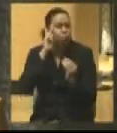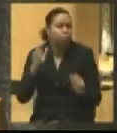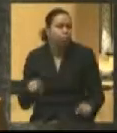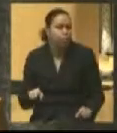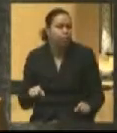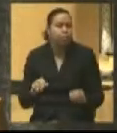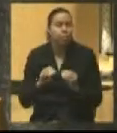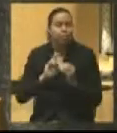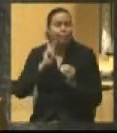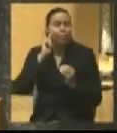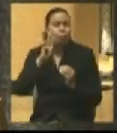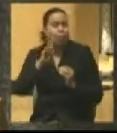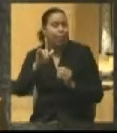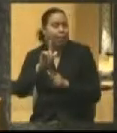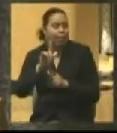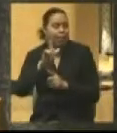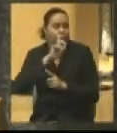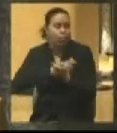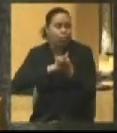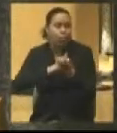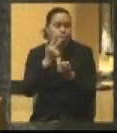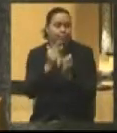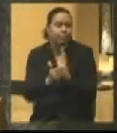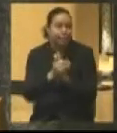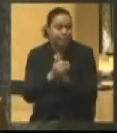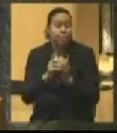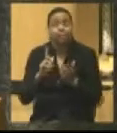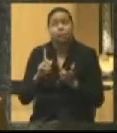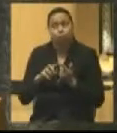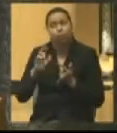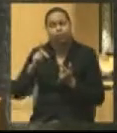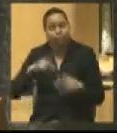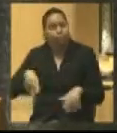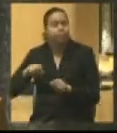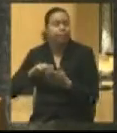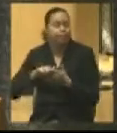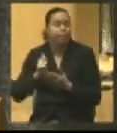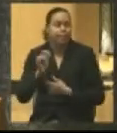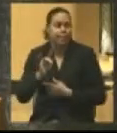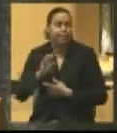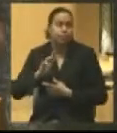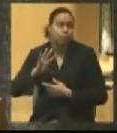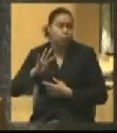call the political will for a 13th Amendment so that when the Republicans adopt it in 1864,